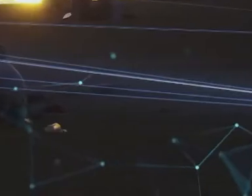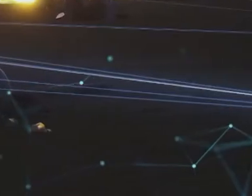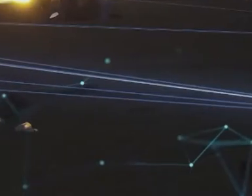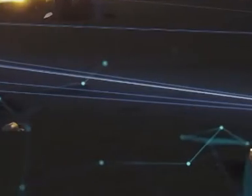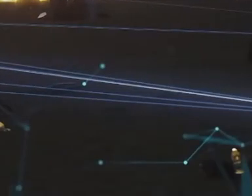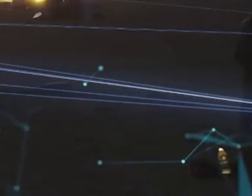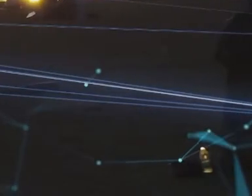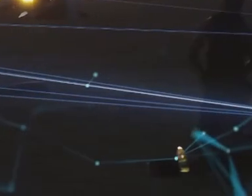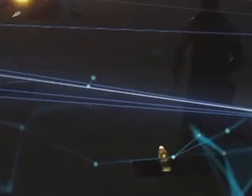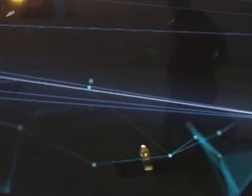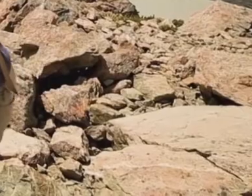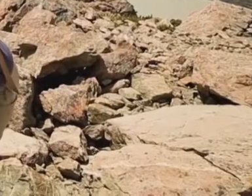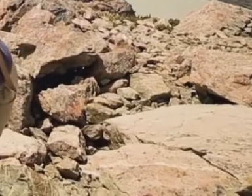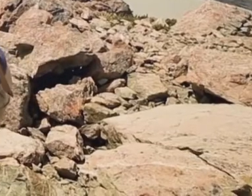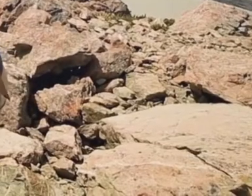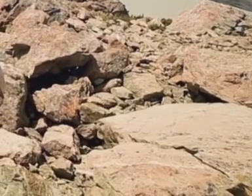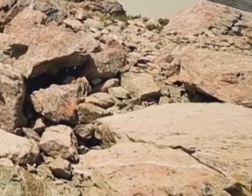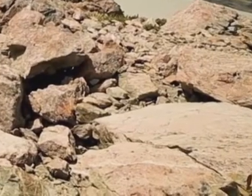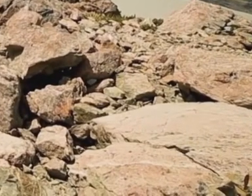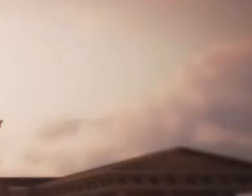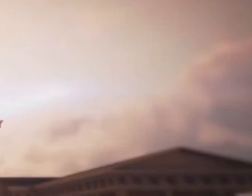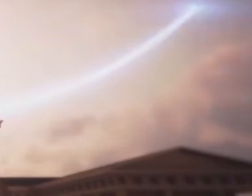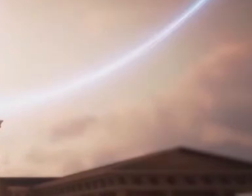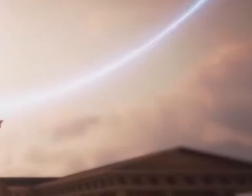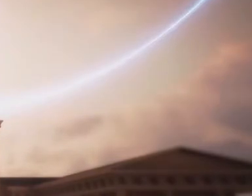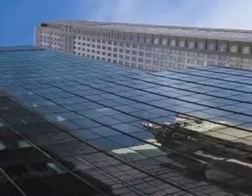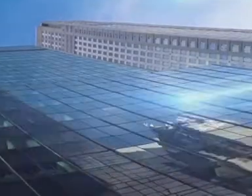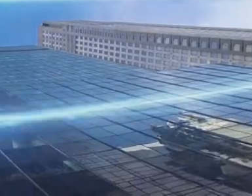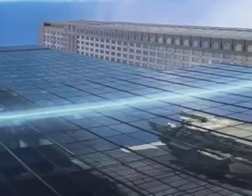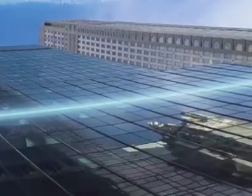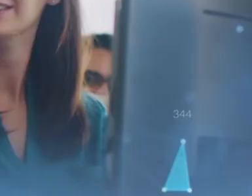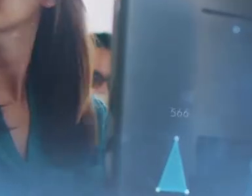We all want to trust. And to be trusted.